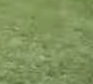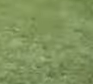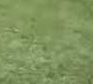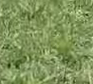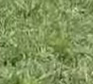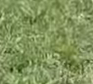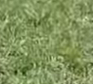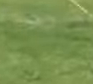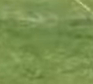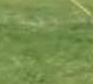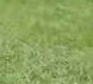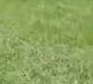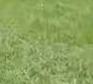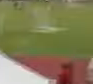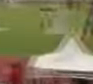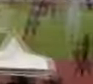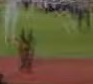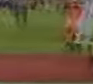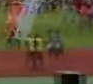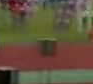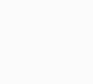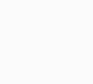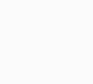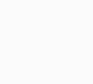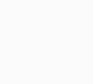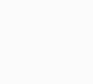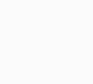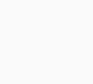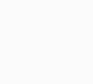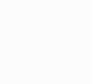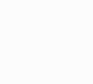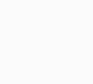while having fun during our monthly sports festival.